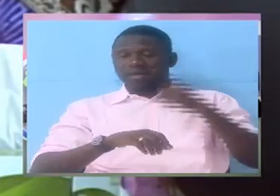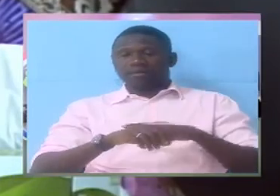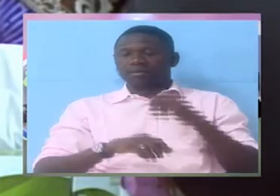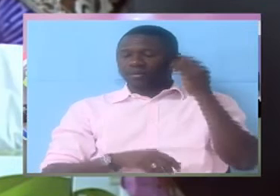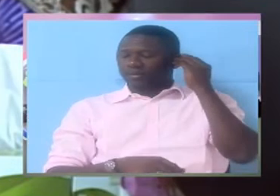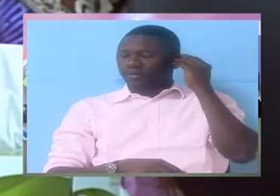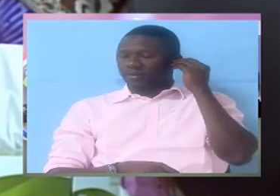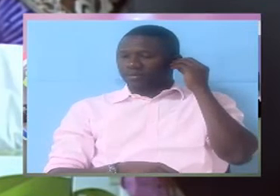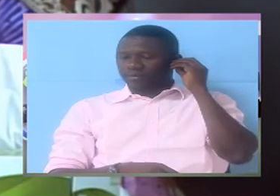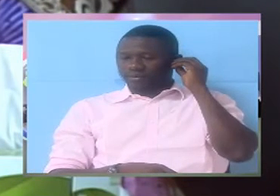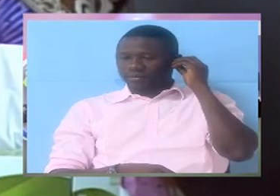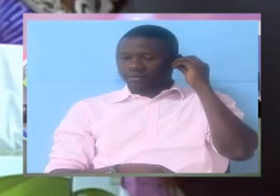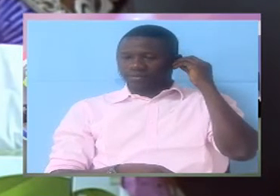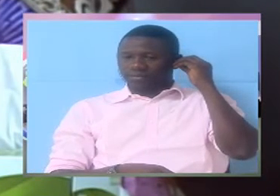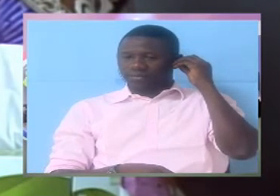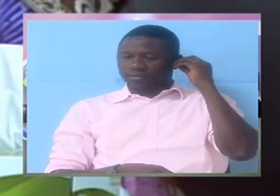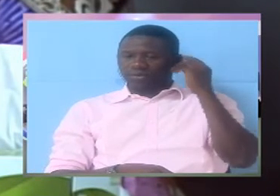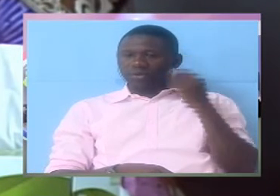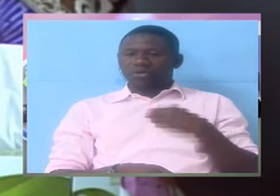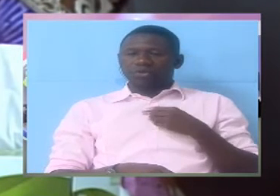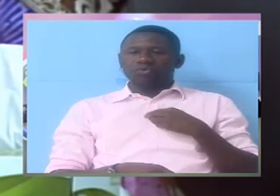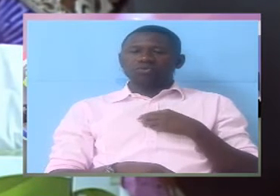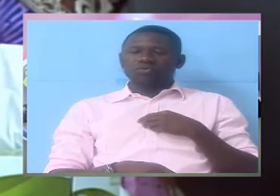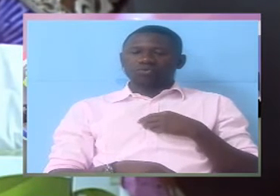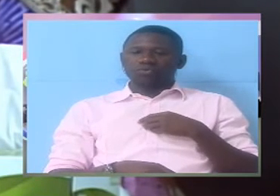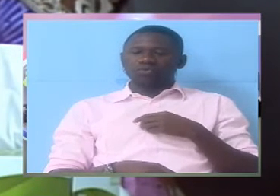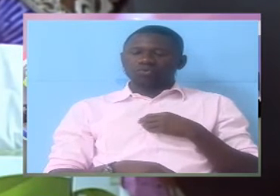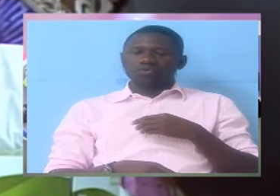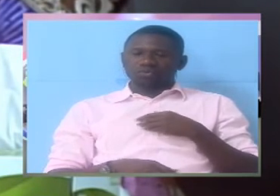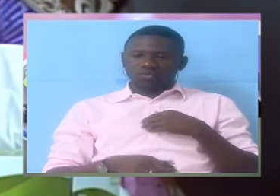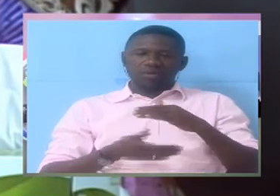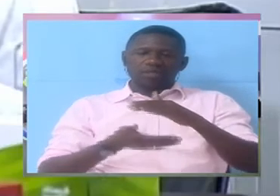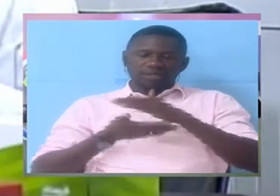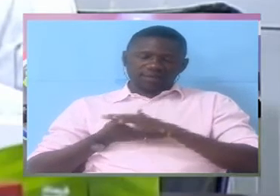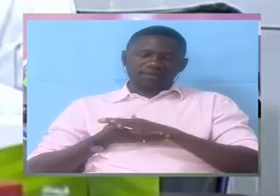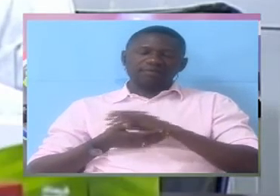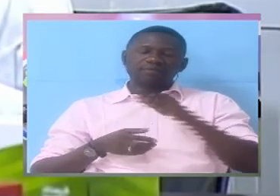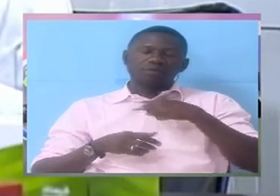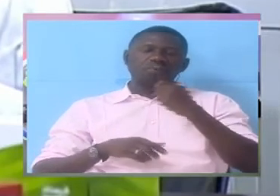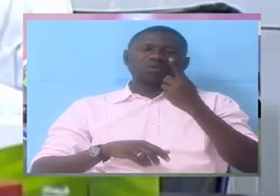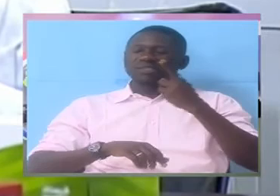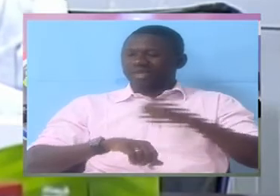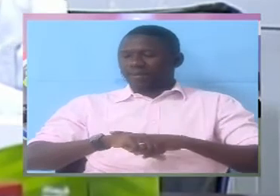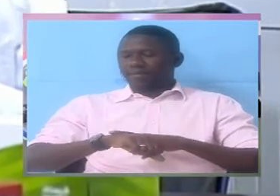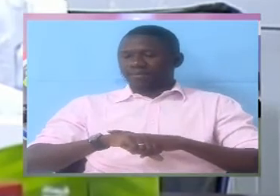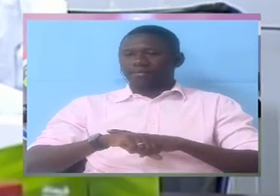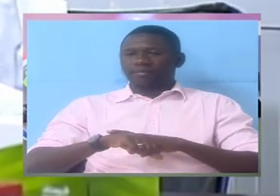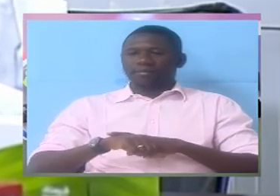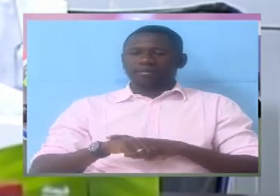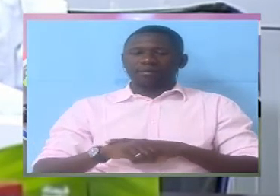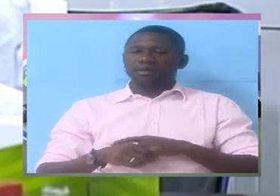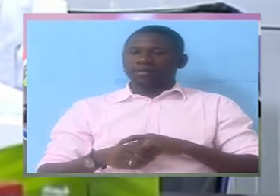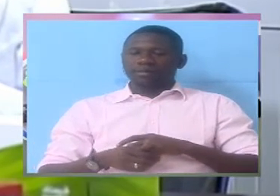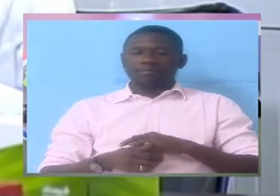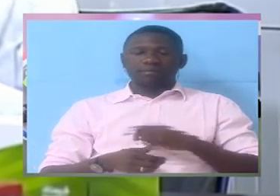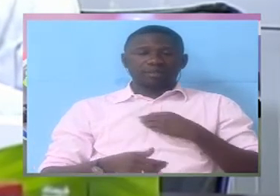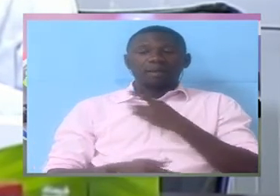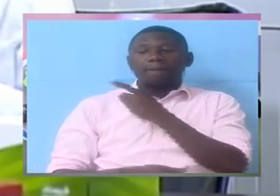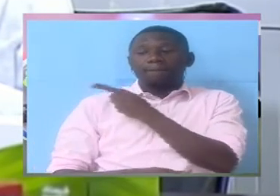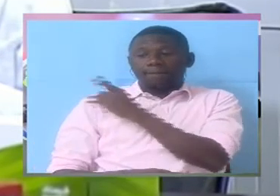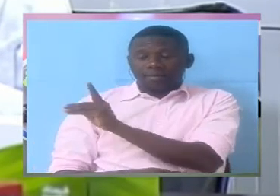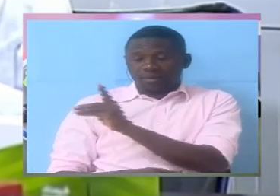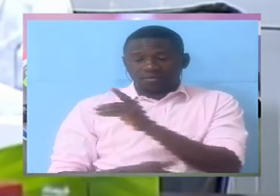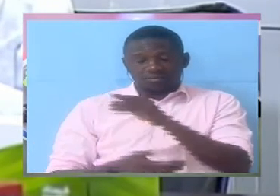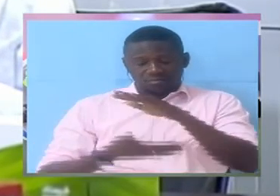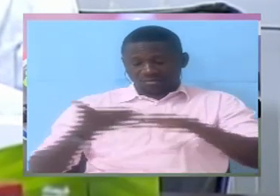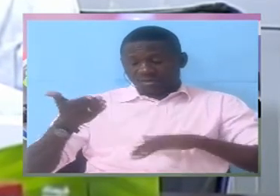mo fole to lease it for a period. Puru ise je bula bulu wuche kamma. But I have not seen the lease. Bari mo kaito